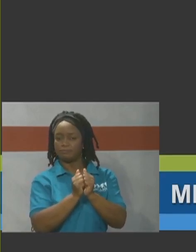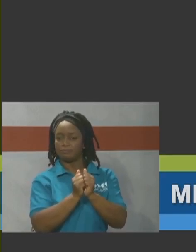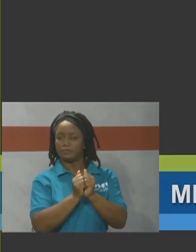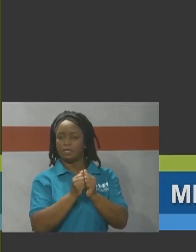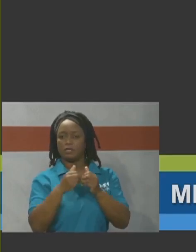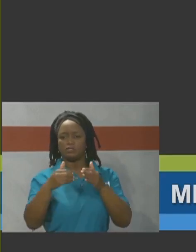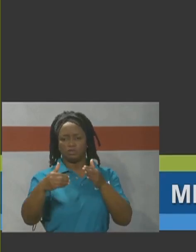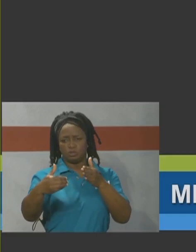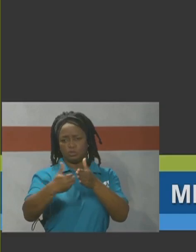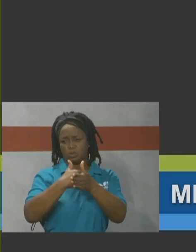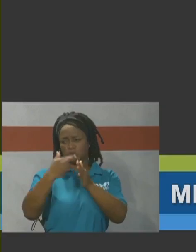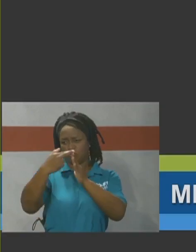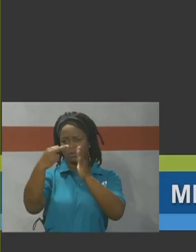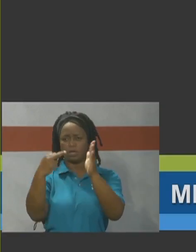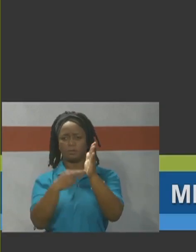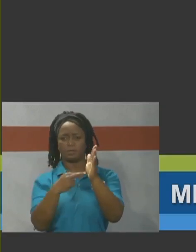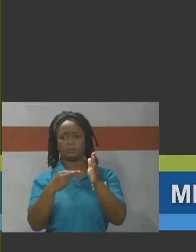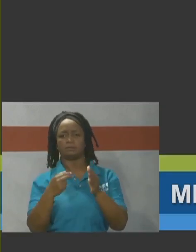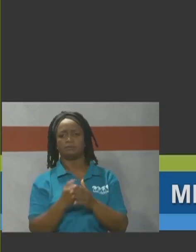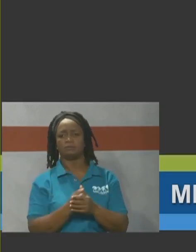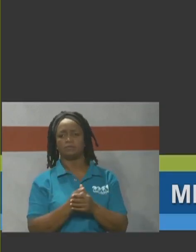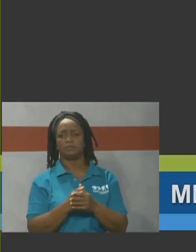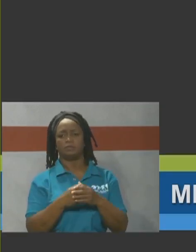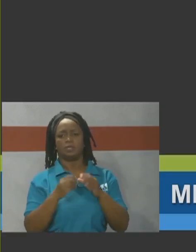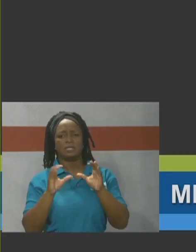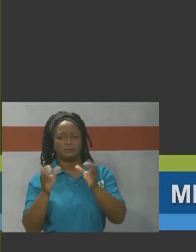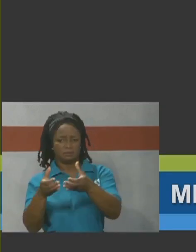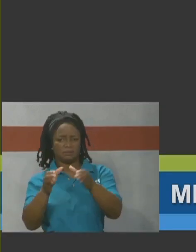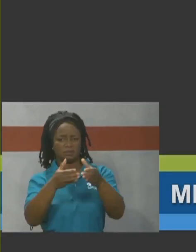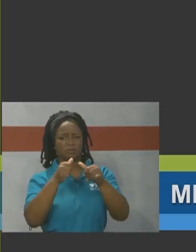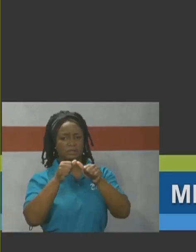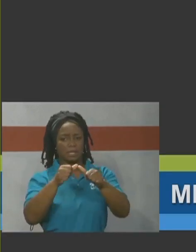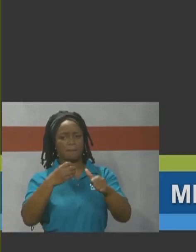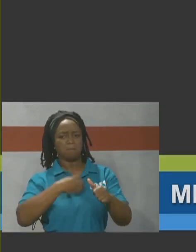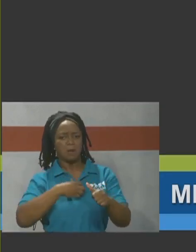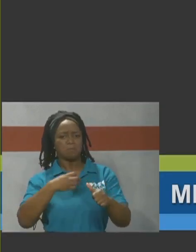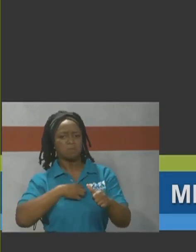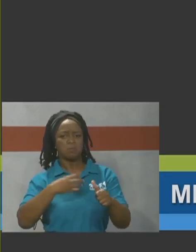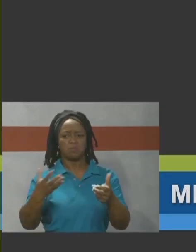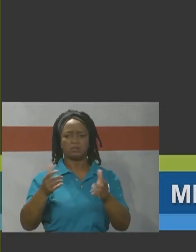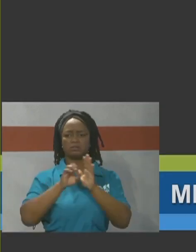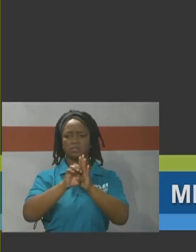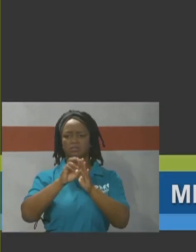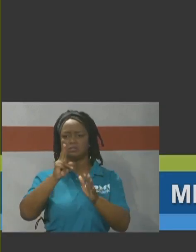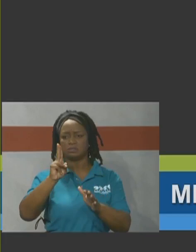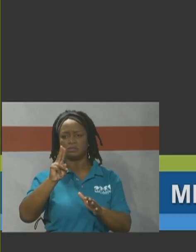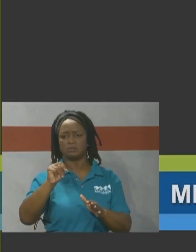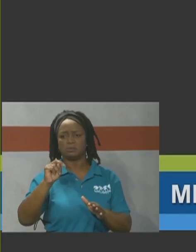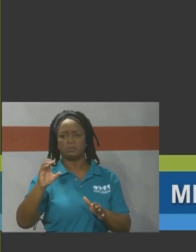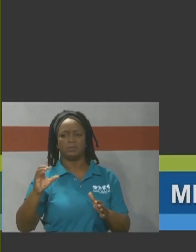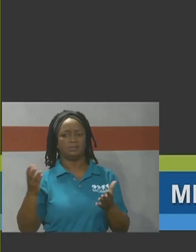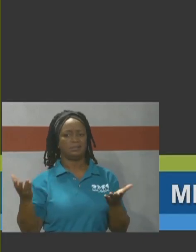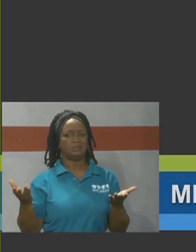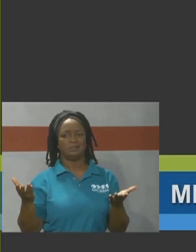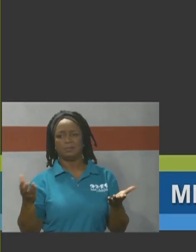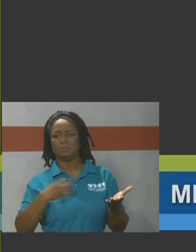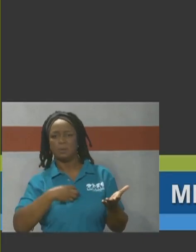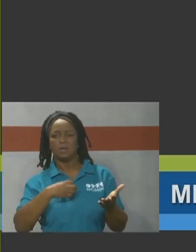the continued complaints coming from certain quarters, such as the opposition, as to certain other types of action that should be taken,